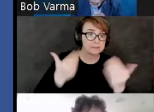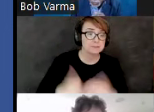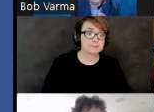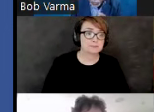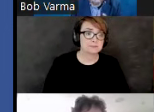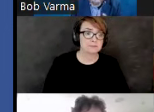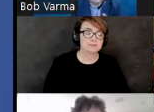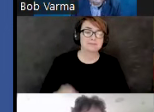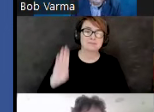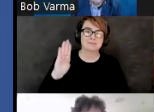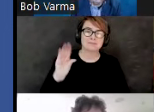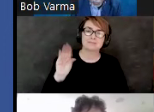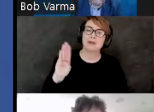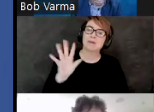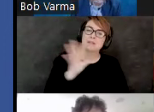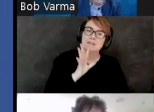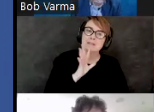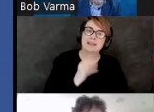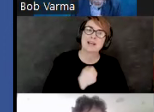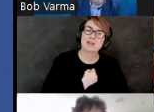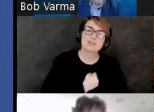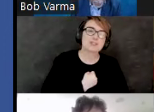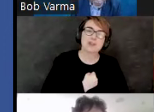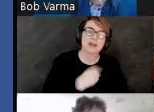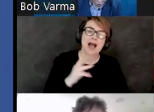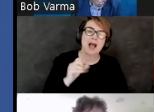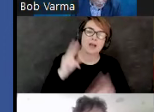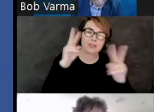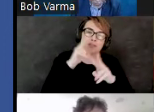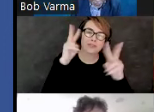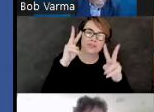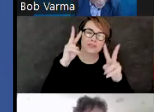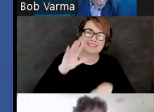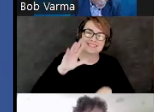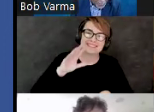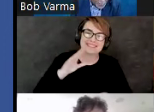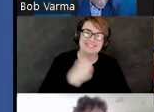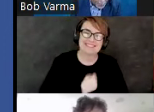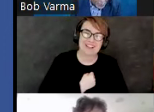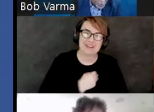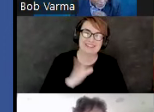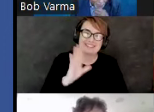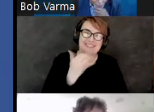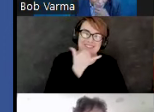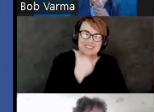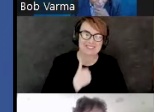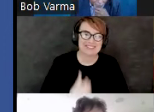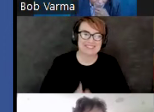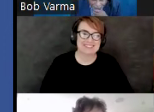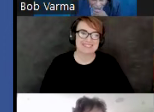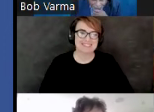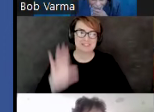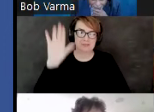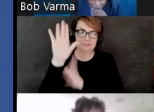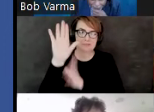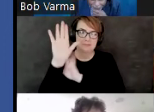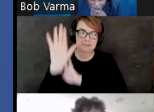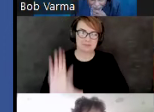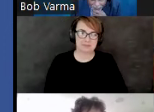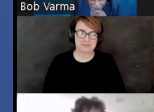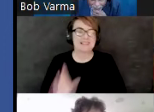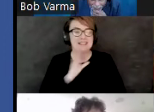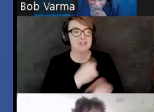Sorry about that. I was actually clicking on something else. I got to figure out No how to turn it down. My bad. worries. We can, and I think support team can